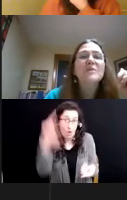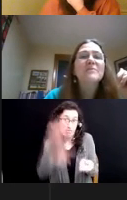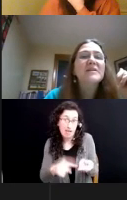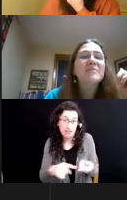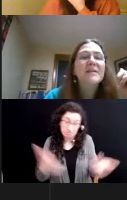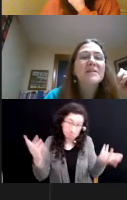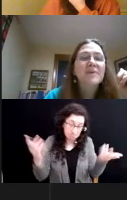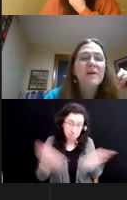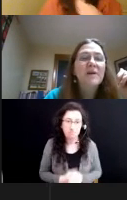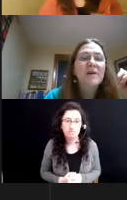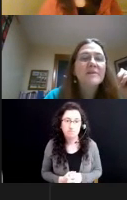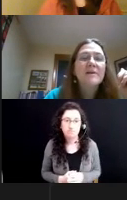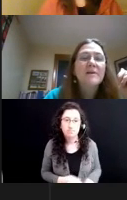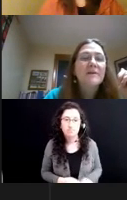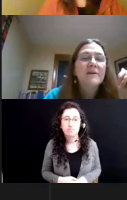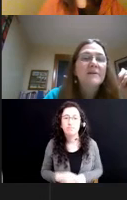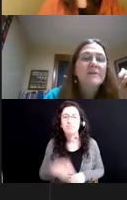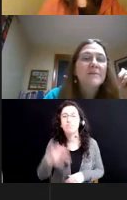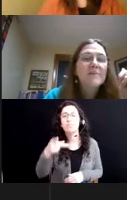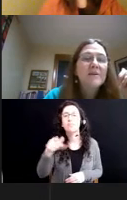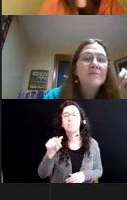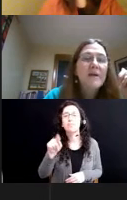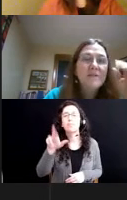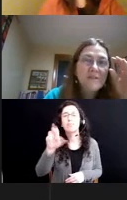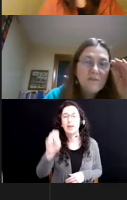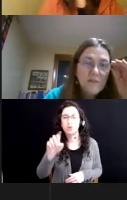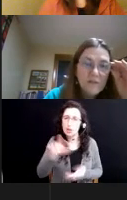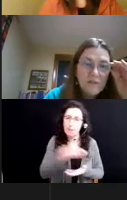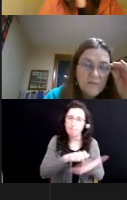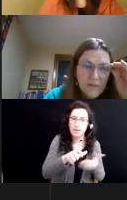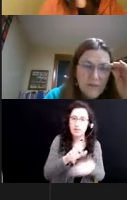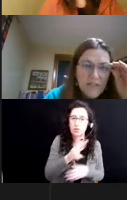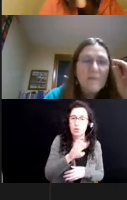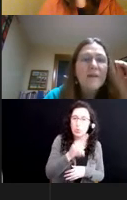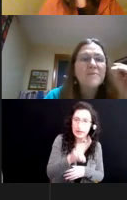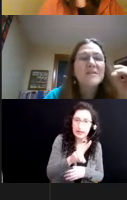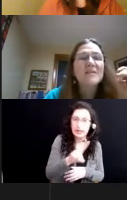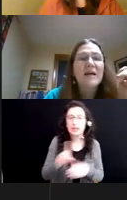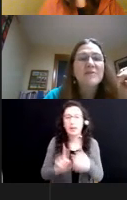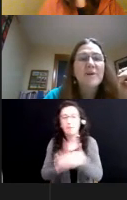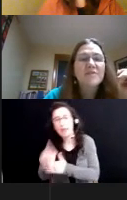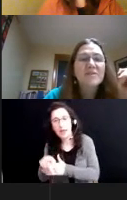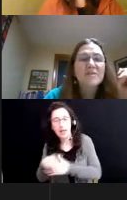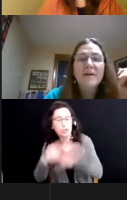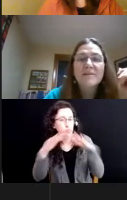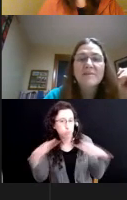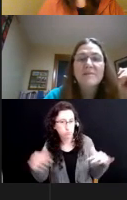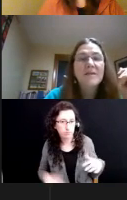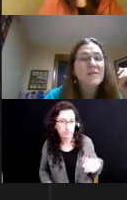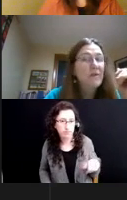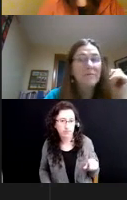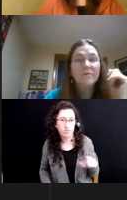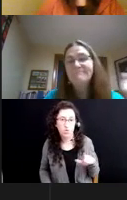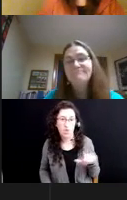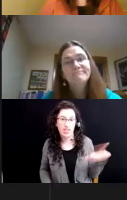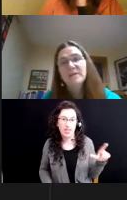Pasture should be a mix of plants, but not weeds. Some people like their radishes. They're really good to feed to some animals. So this is a lousy pasture. This is a mess.